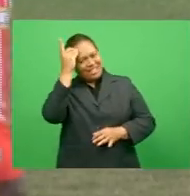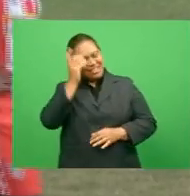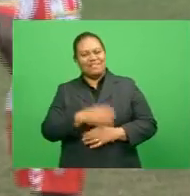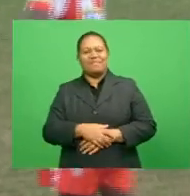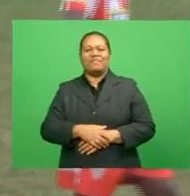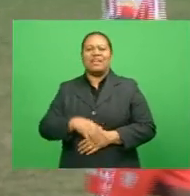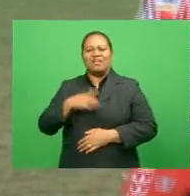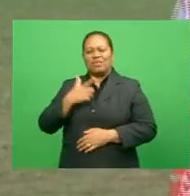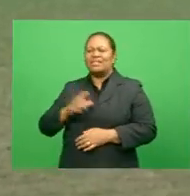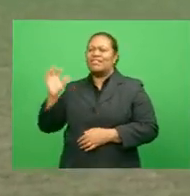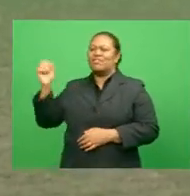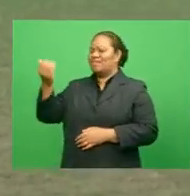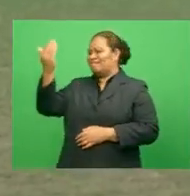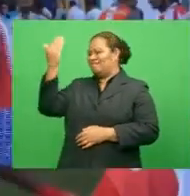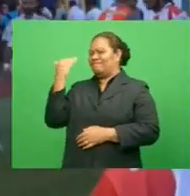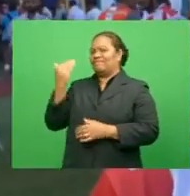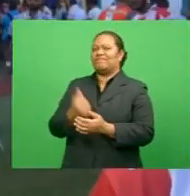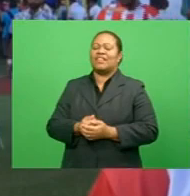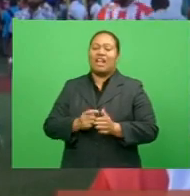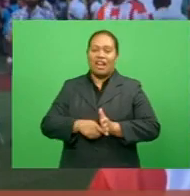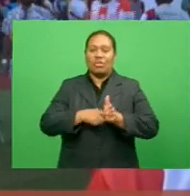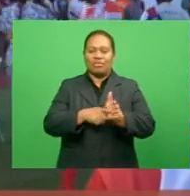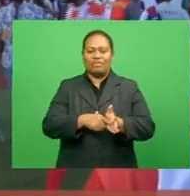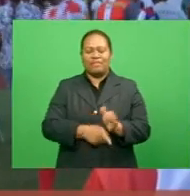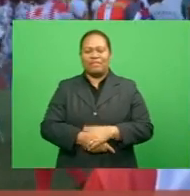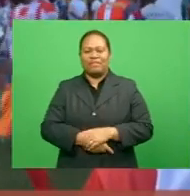over Lautoka in the final.